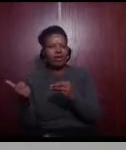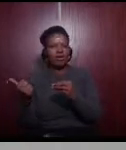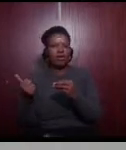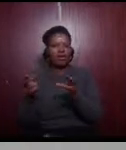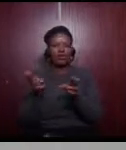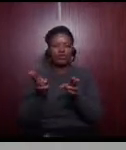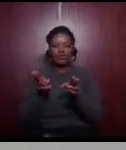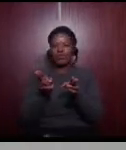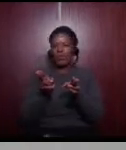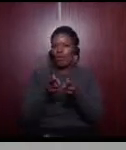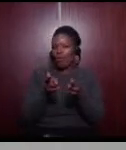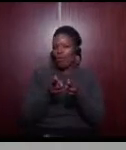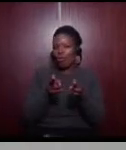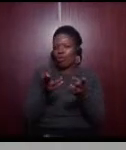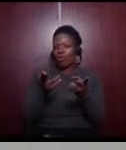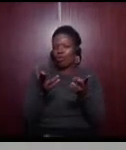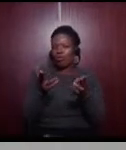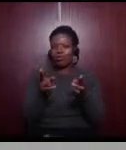smaller